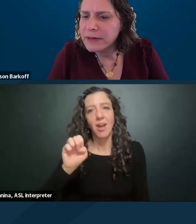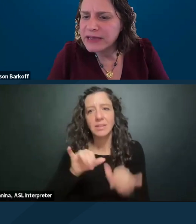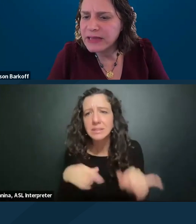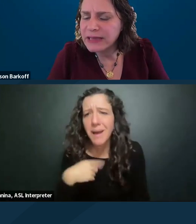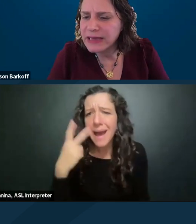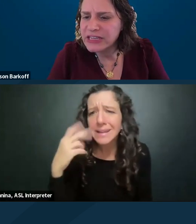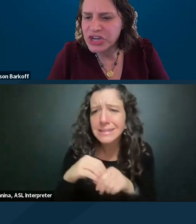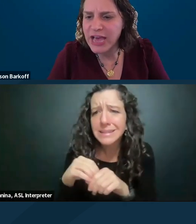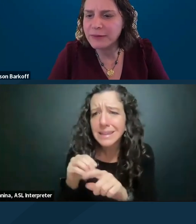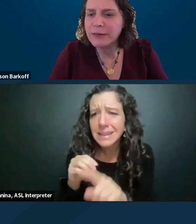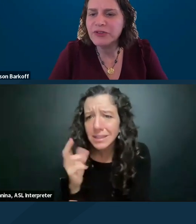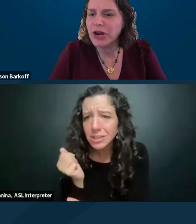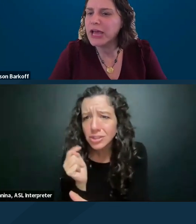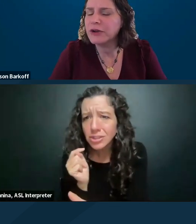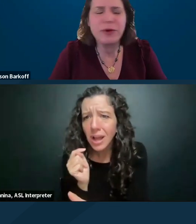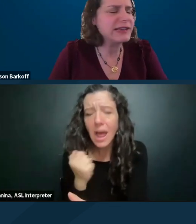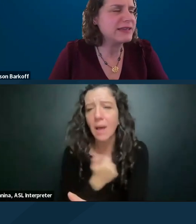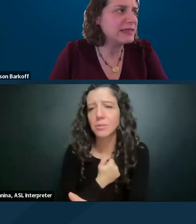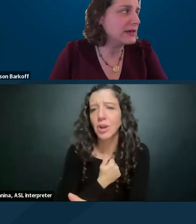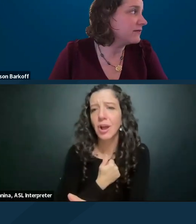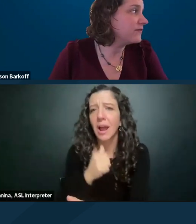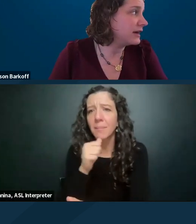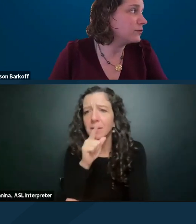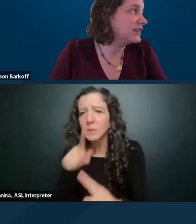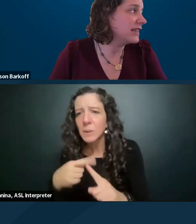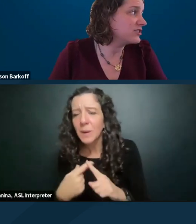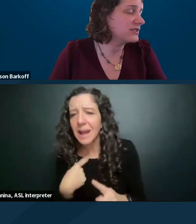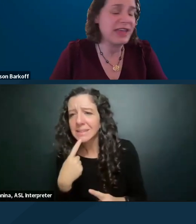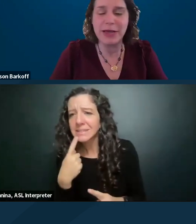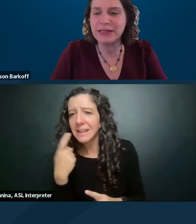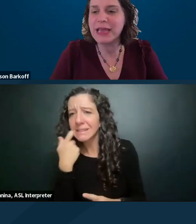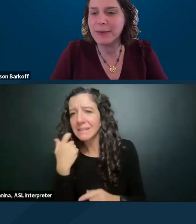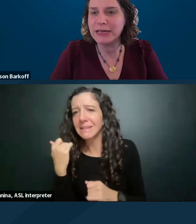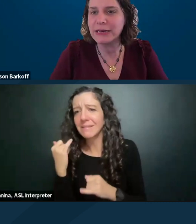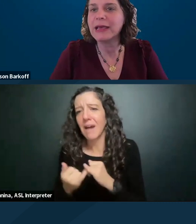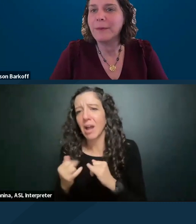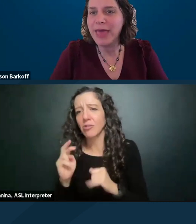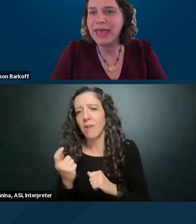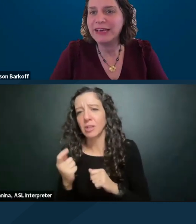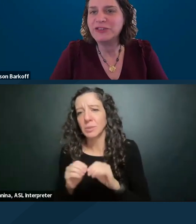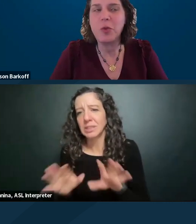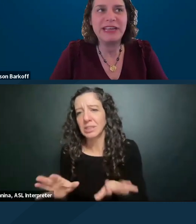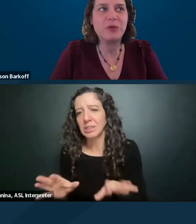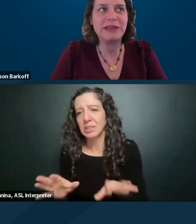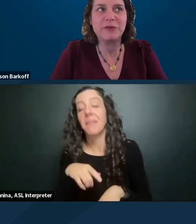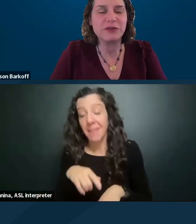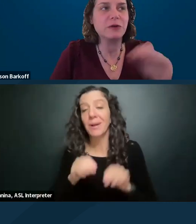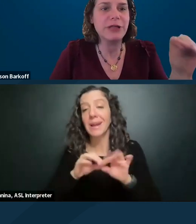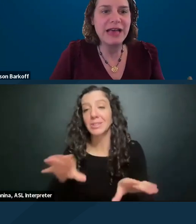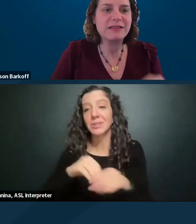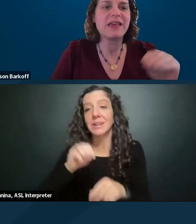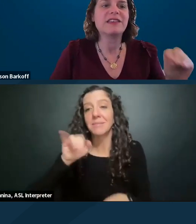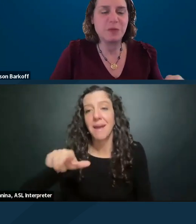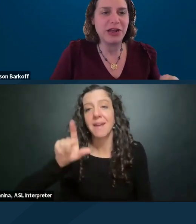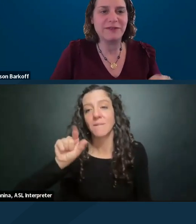in the chat, I'm sorry, I don't know when I said the final regulations came out. They came out in May of 2024,